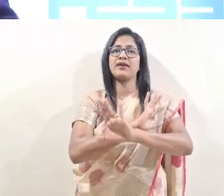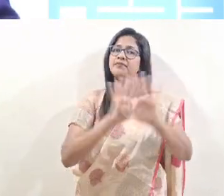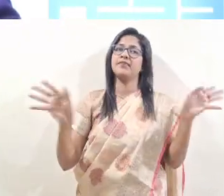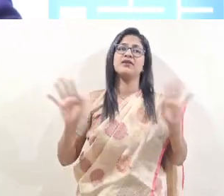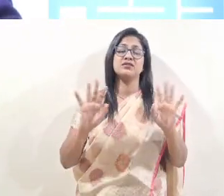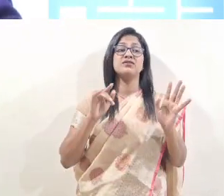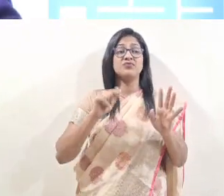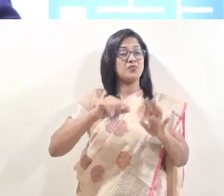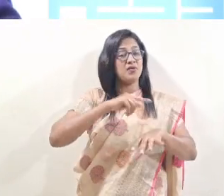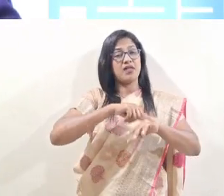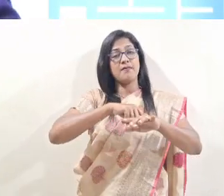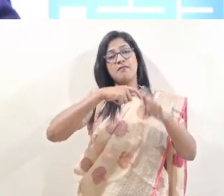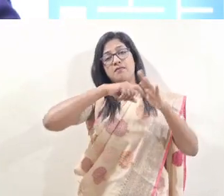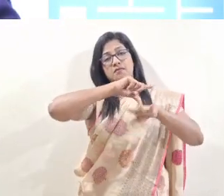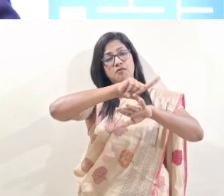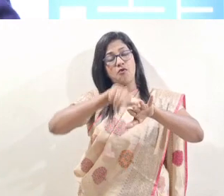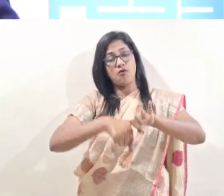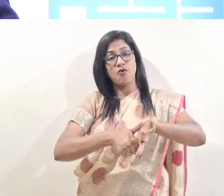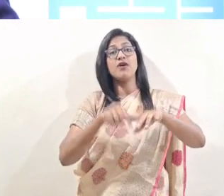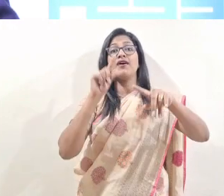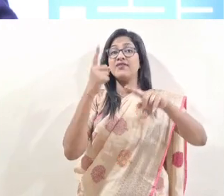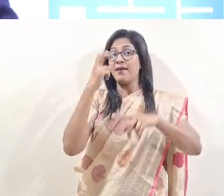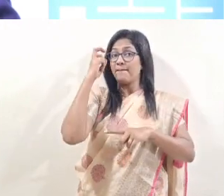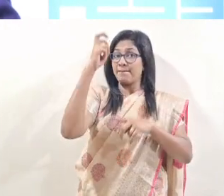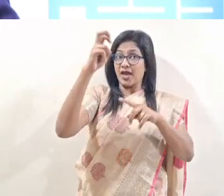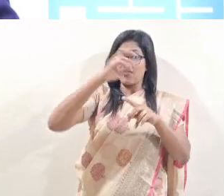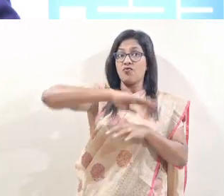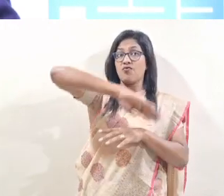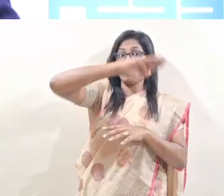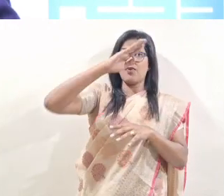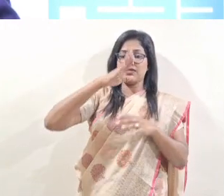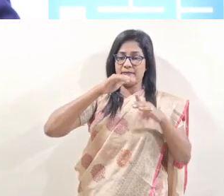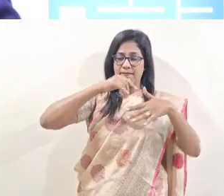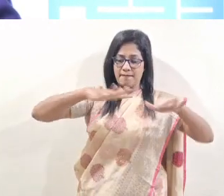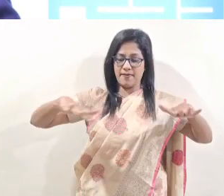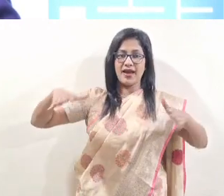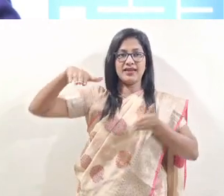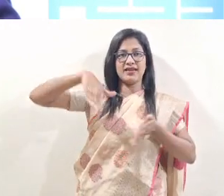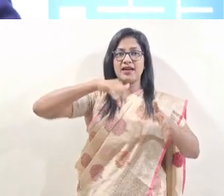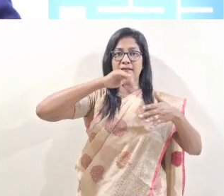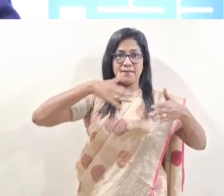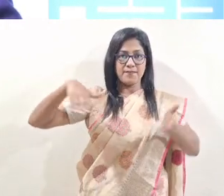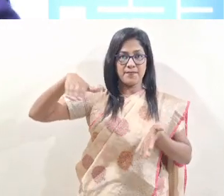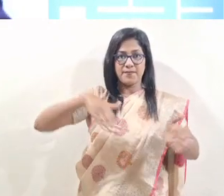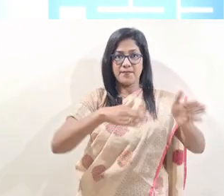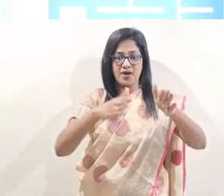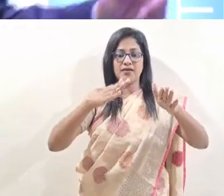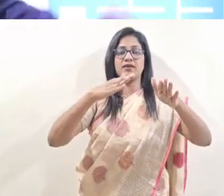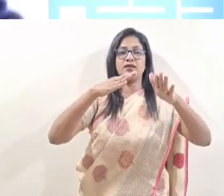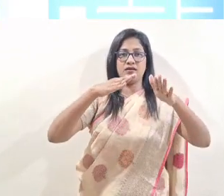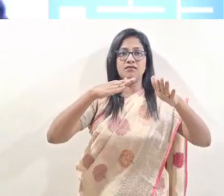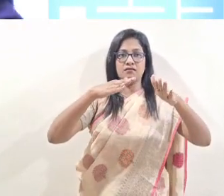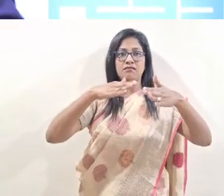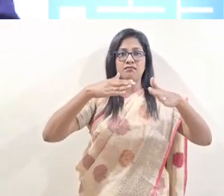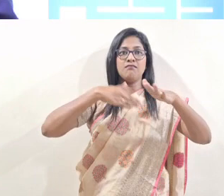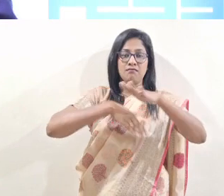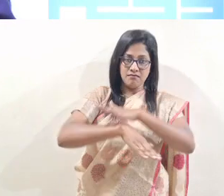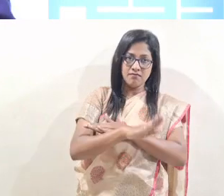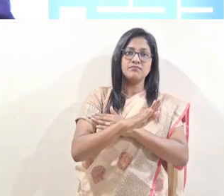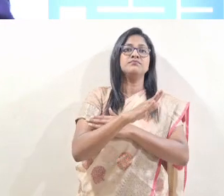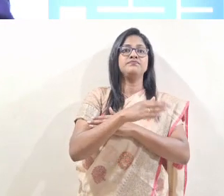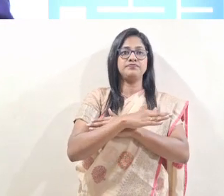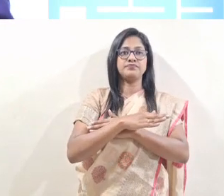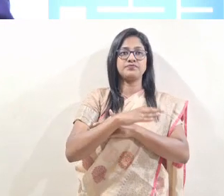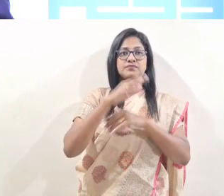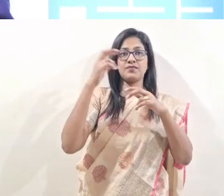the first tunnel for a metro under the river in India is in Kolkata and in the